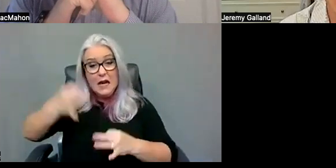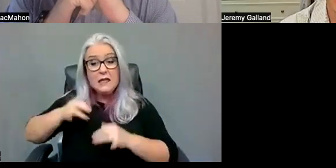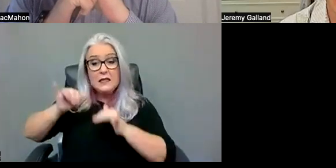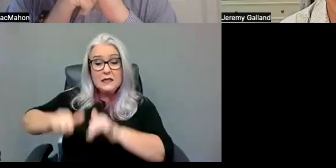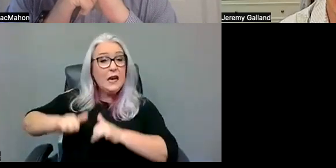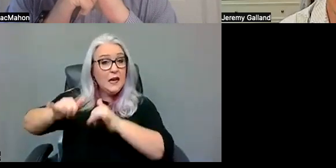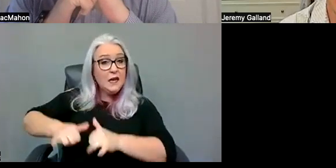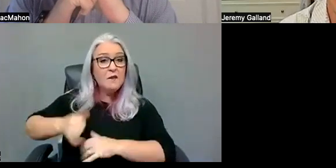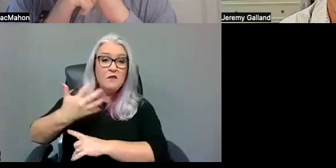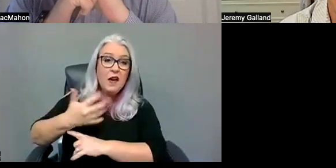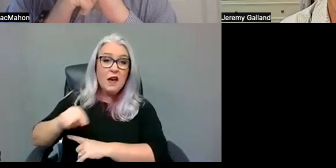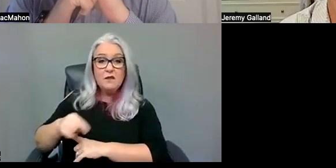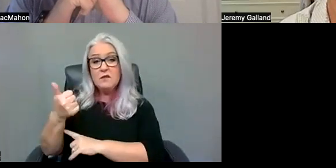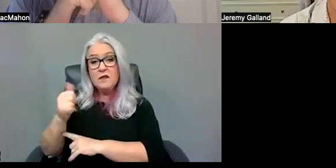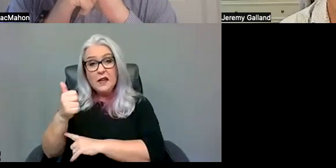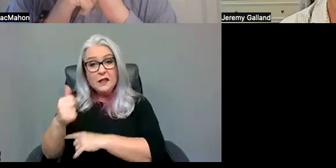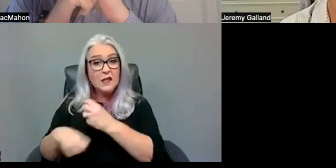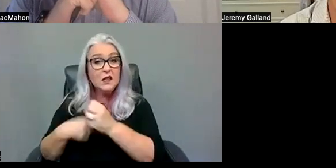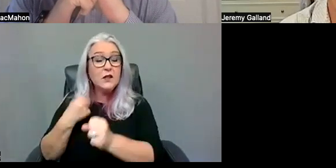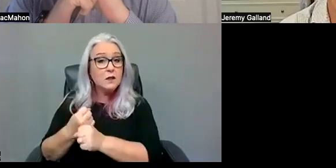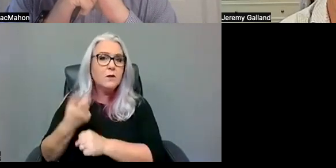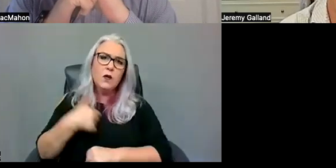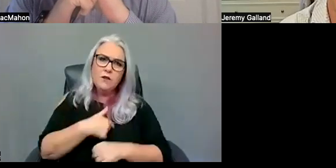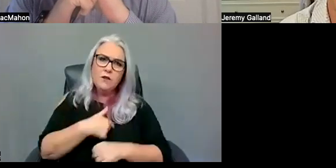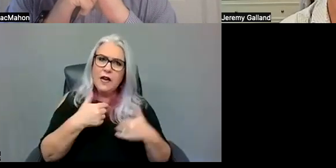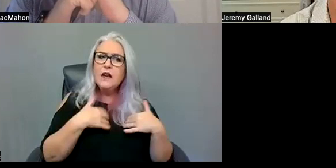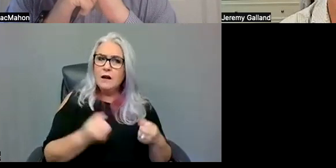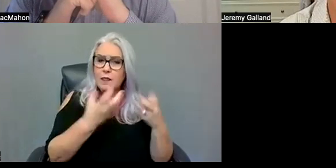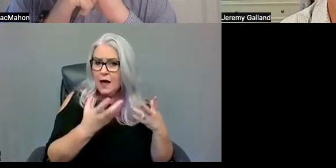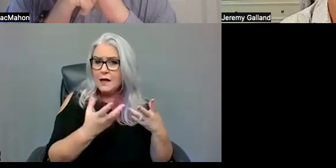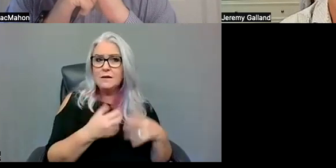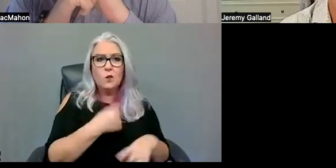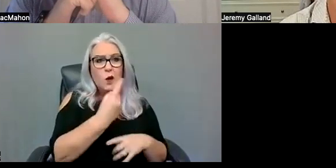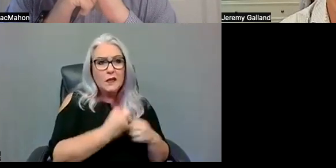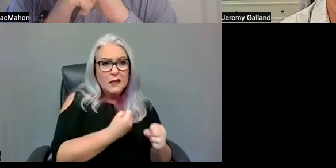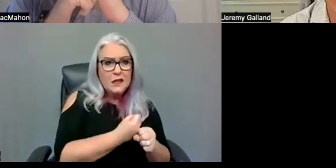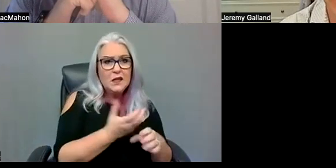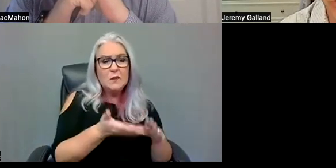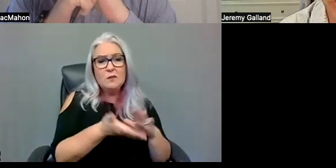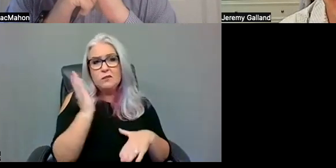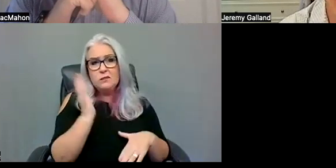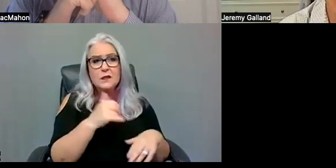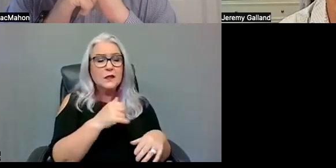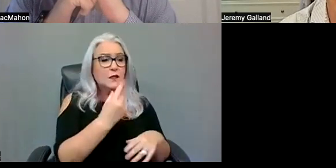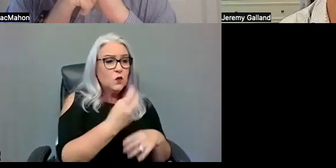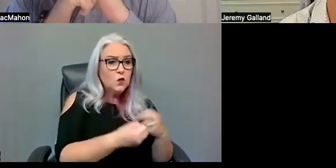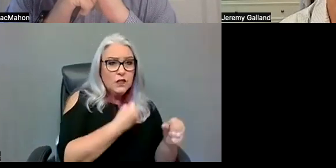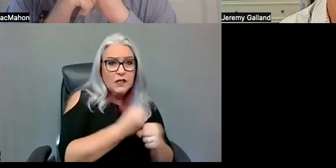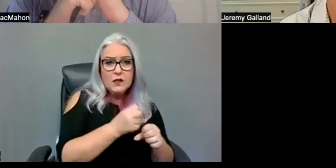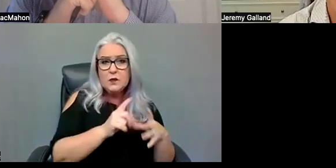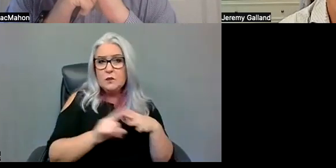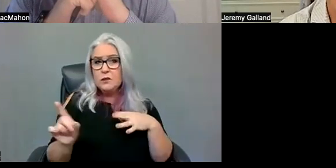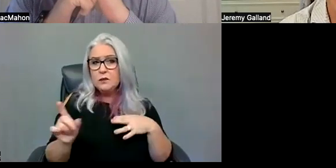said, that's the best scenario. We've had quite a few that only stayed for 1 or 2 years, some of them being interim superintendents, of